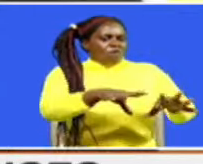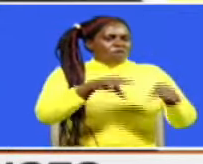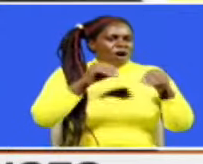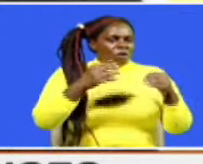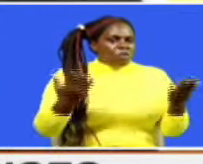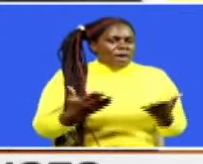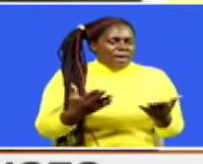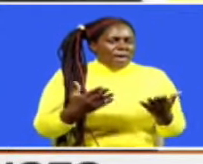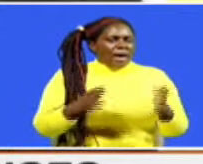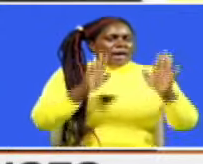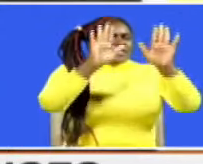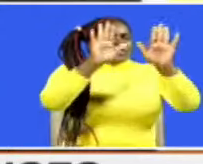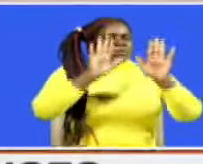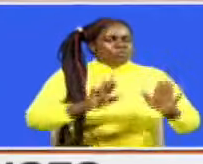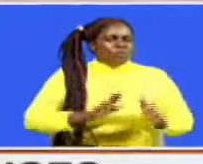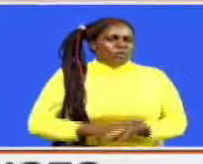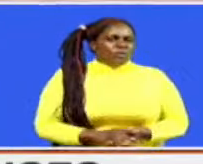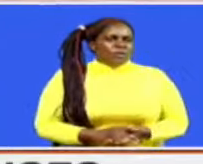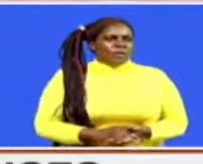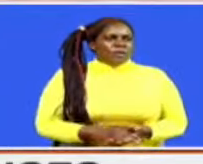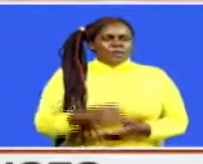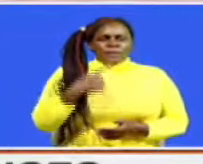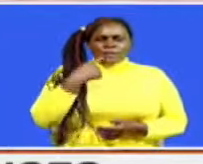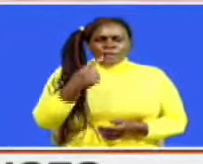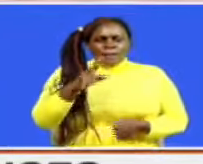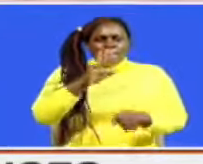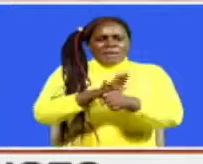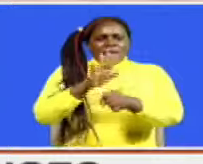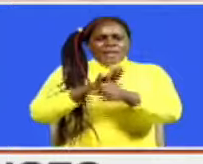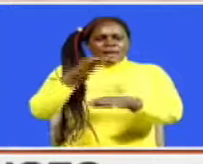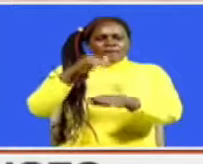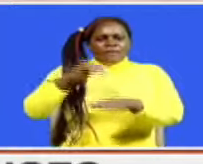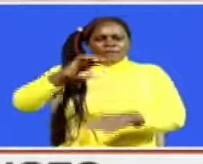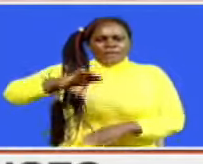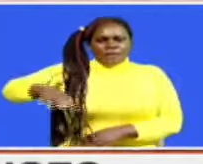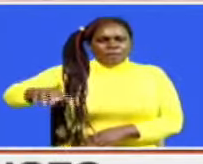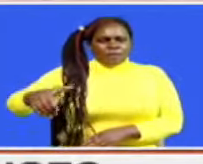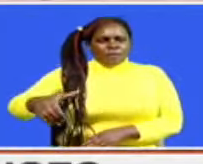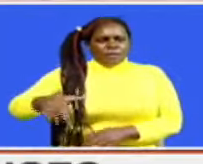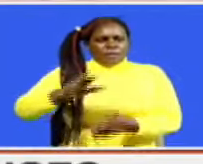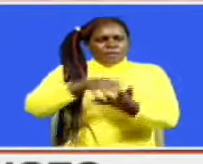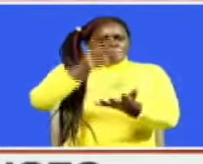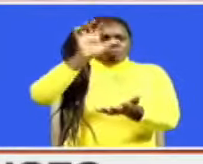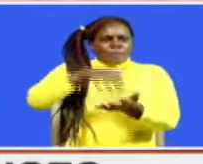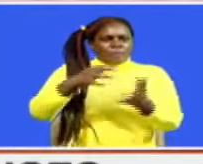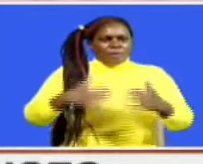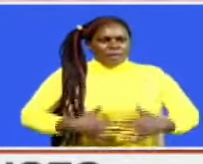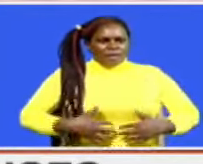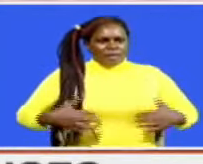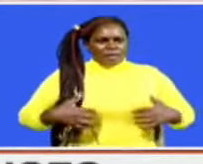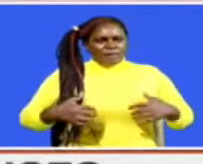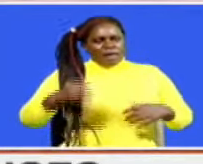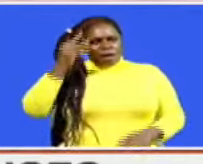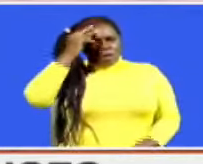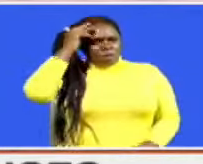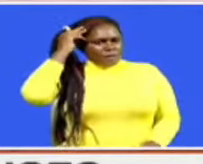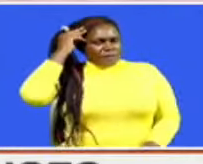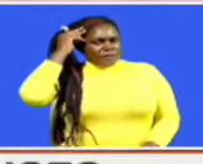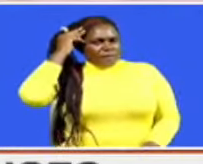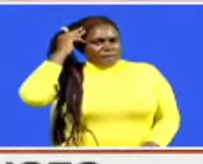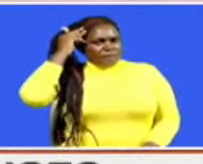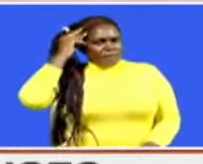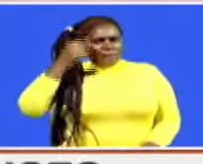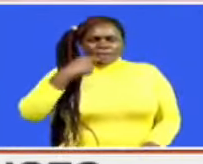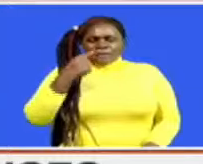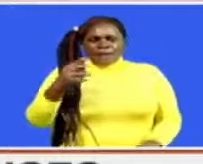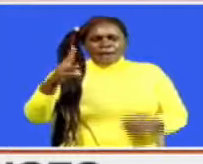retrieved from Lake Victoria. Omolo said that most affected counties are Tana River, Garissa, Wajir and Mandera,